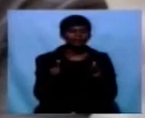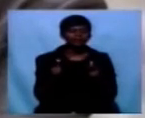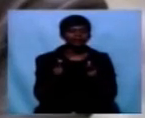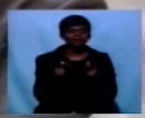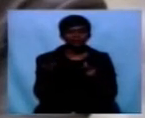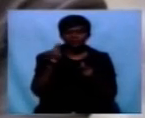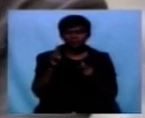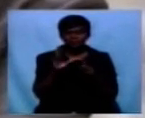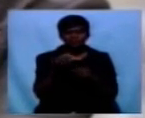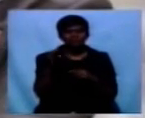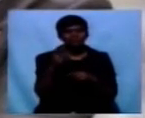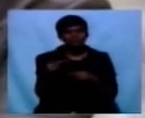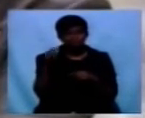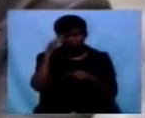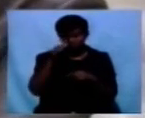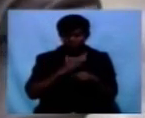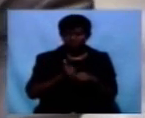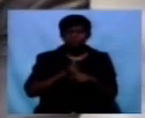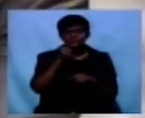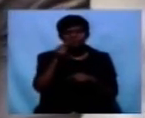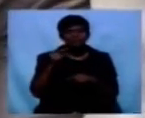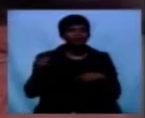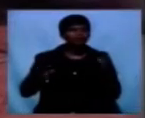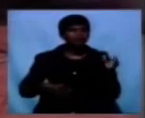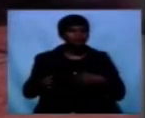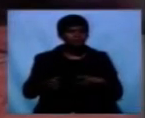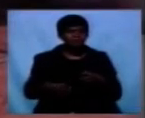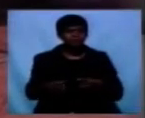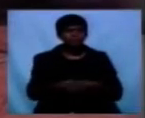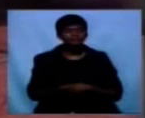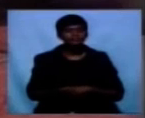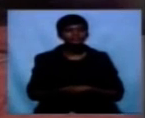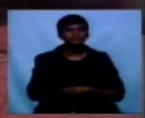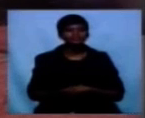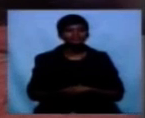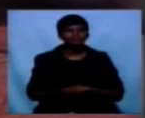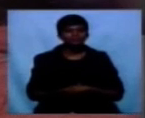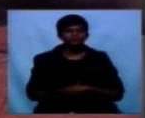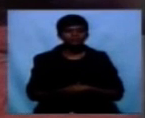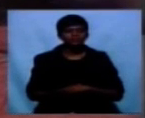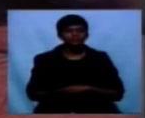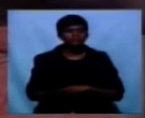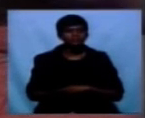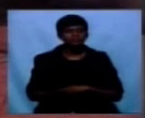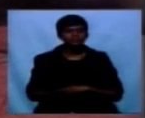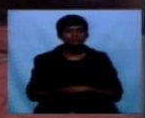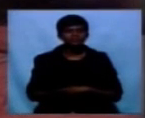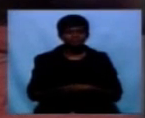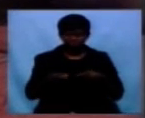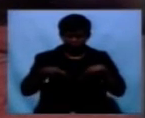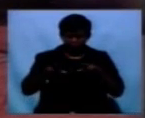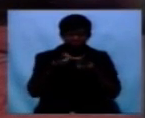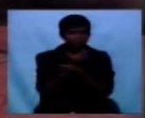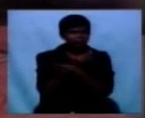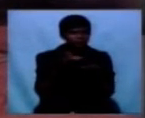the users of our properties. That's why I'm saying. The complaints, some of them are emanating, Minister, from roads that relatively are still free